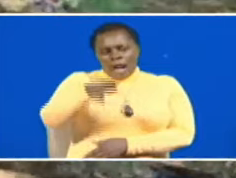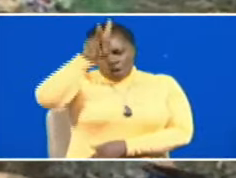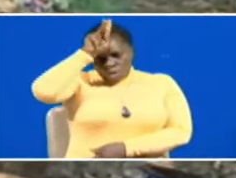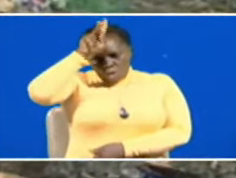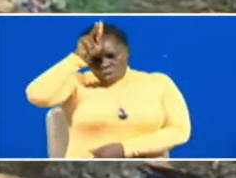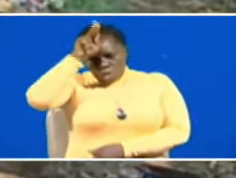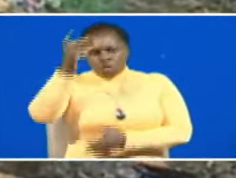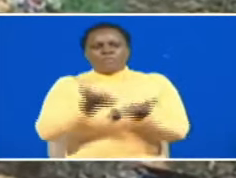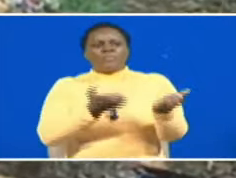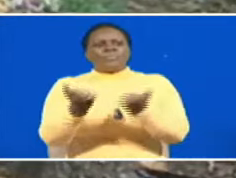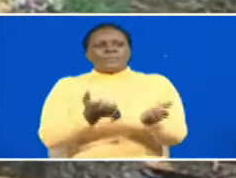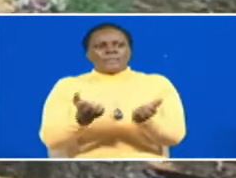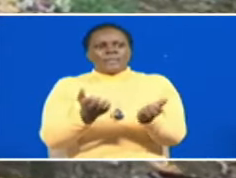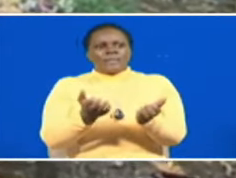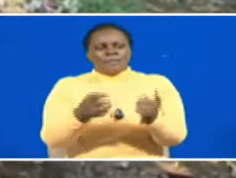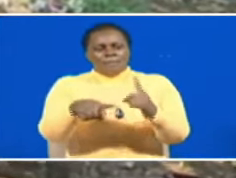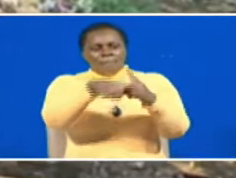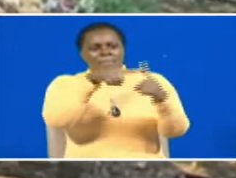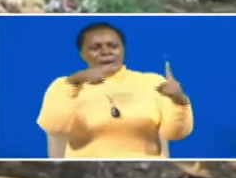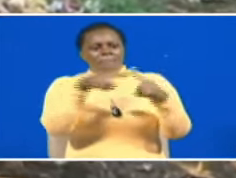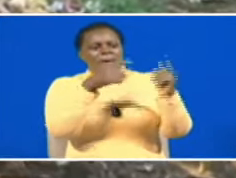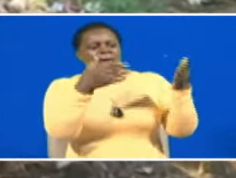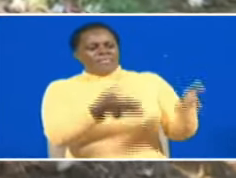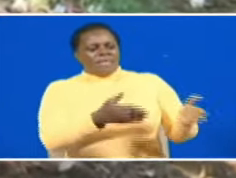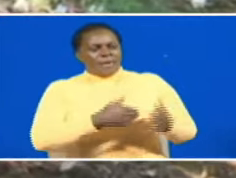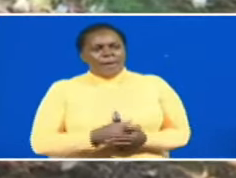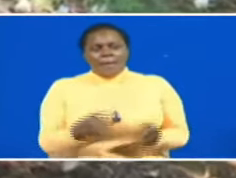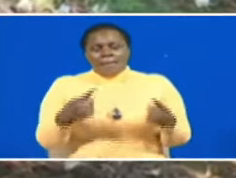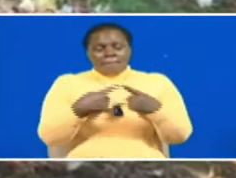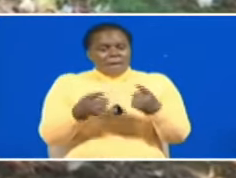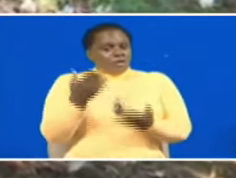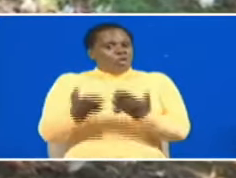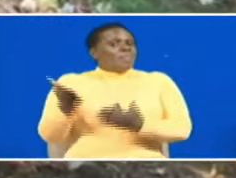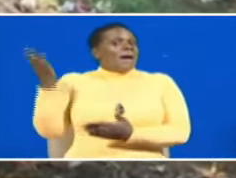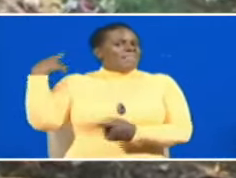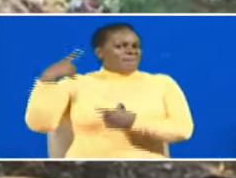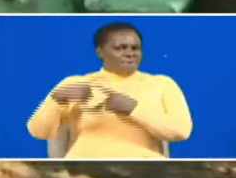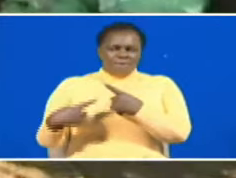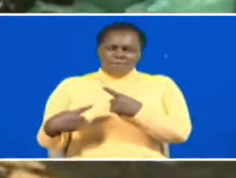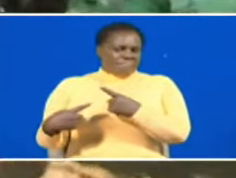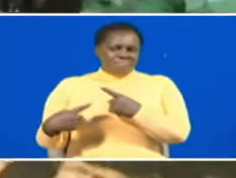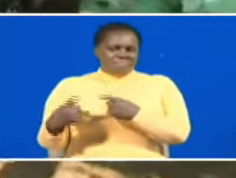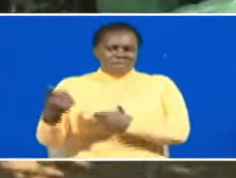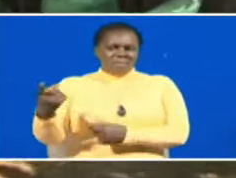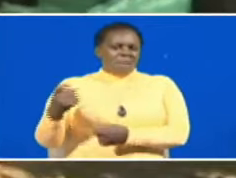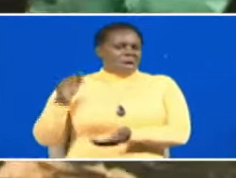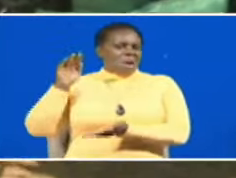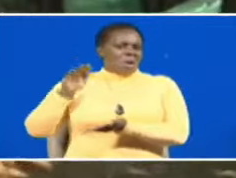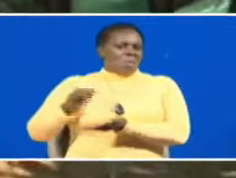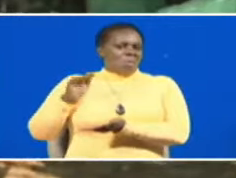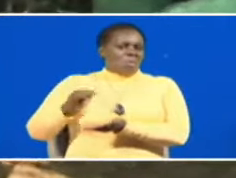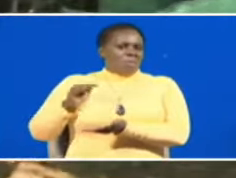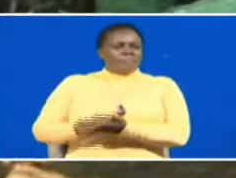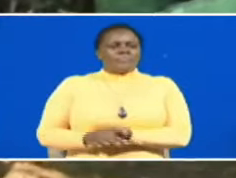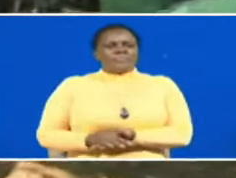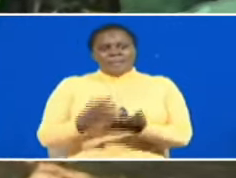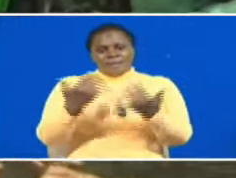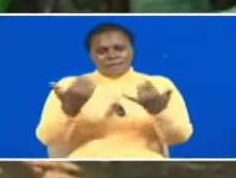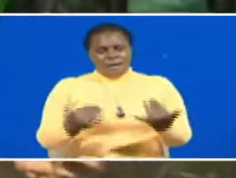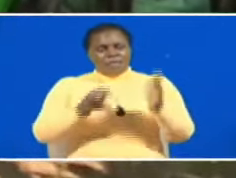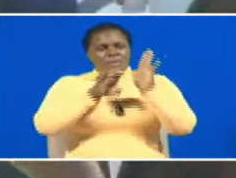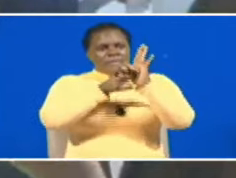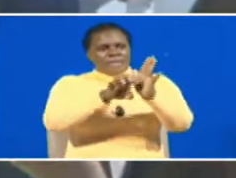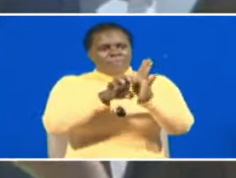goats and that are slaughtered on the spot. But compared to other years, the demand was less. Kama watu sahi